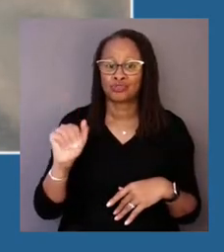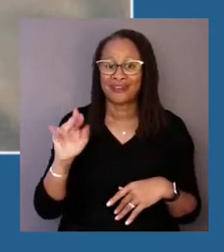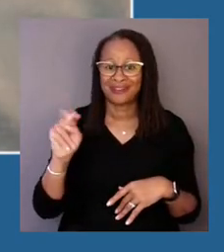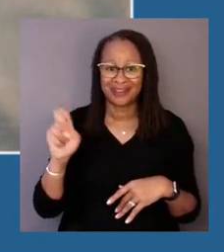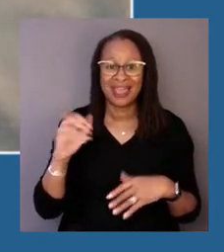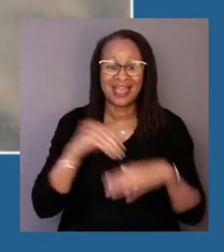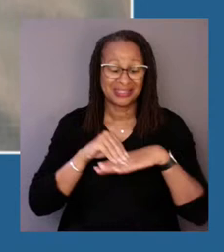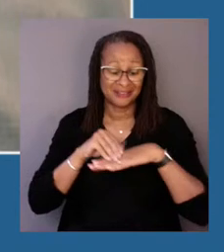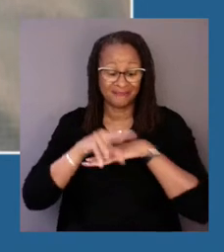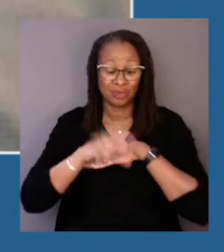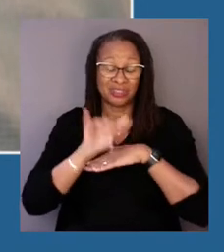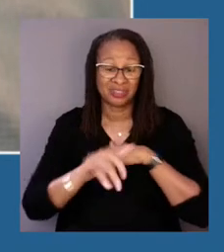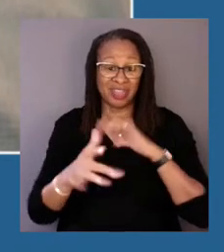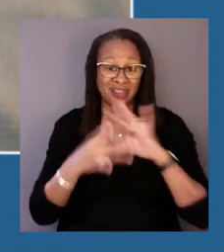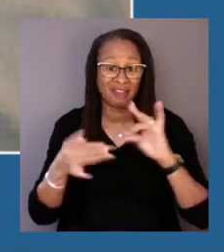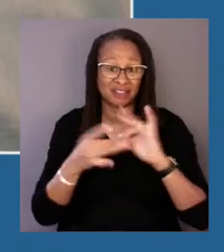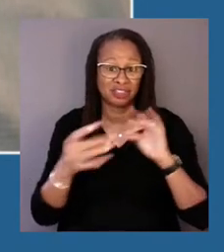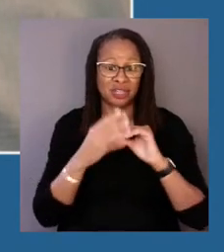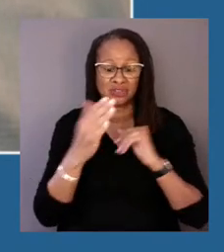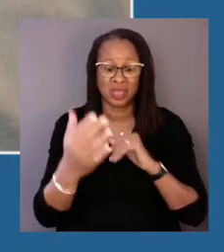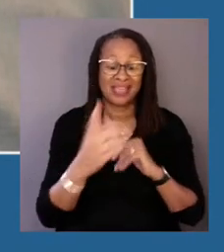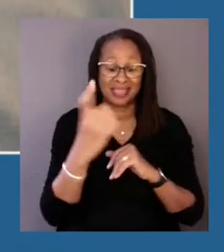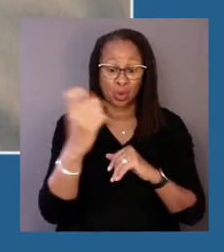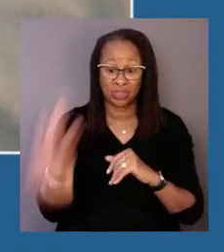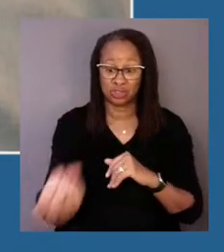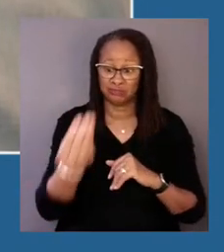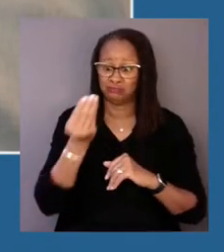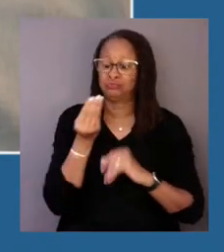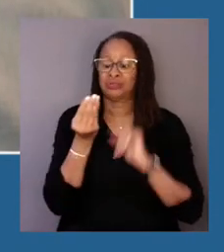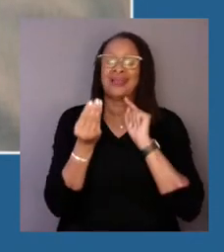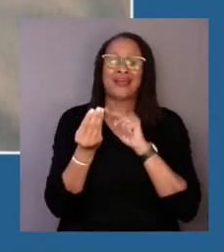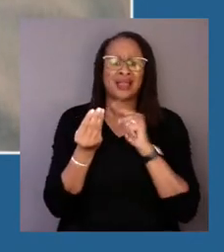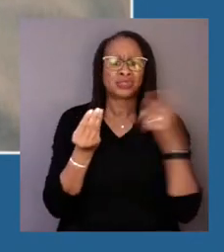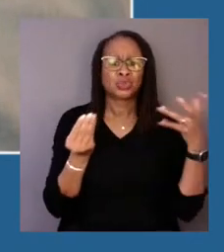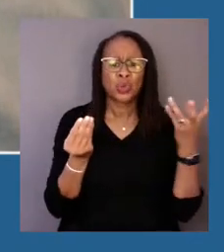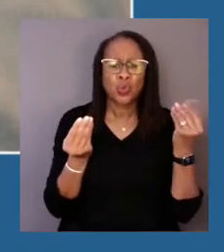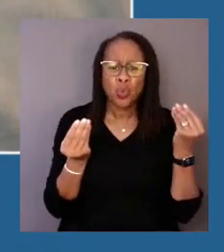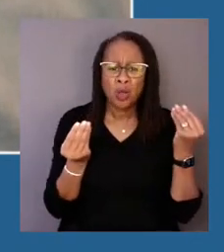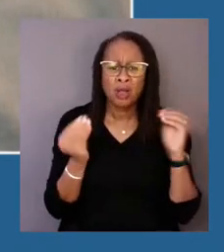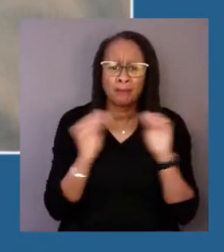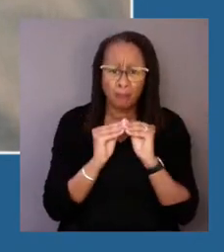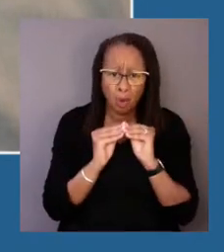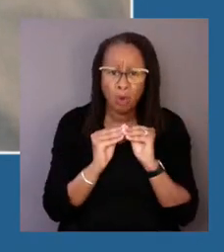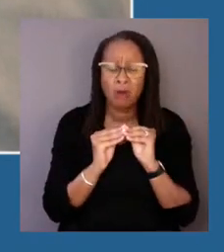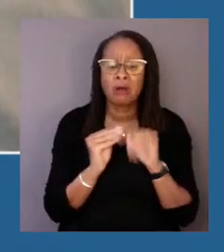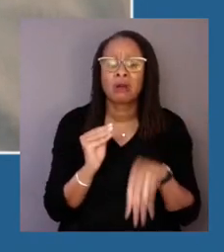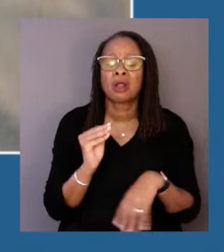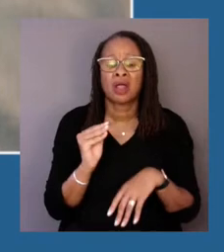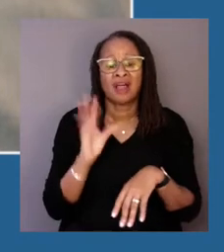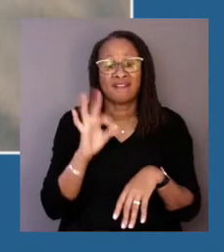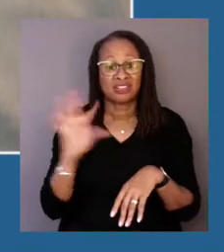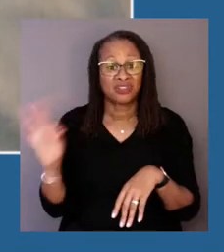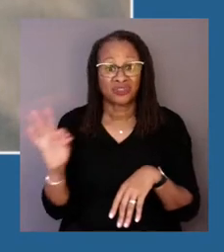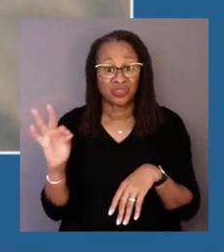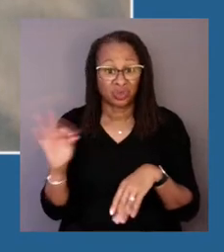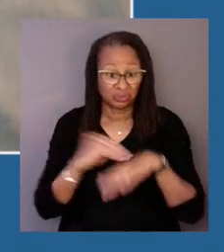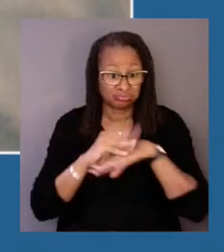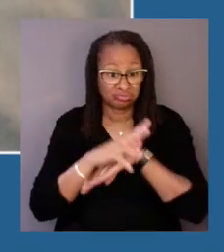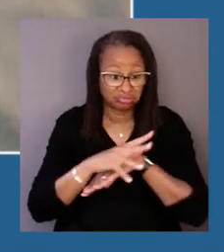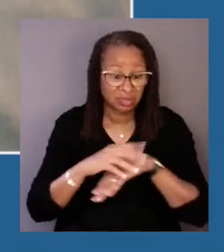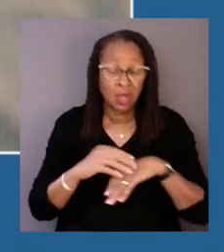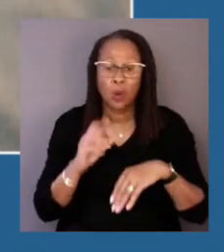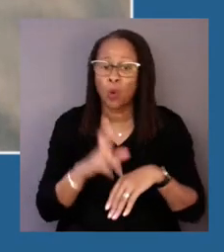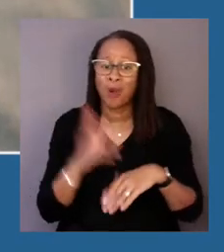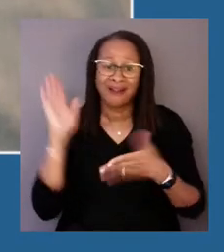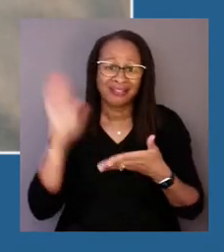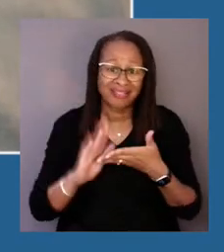brought to the fore the question of whether we want more fossil fuel exploitation or less. To put it in an